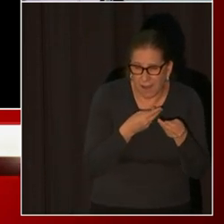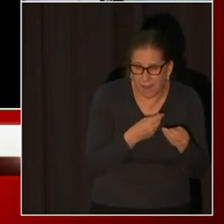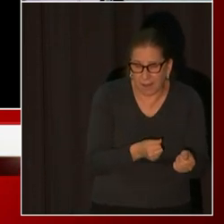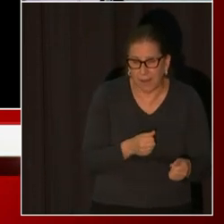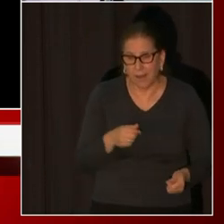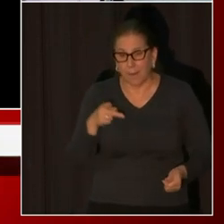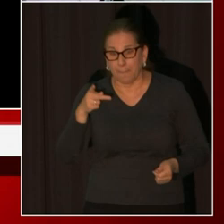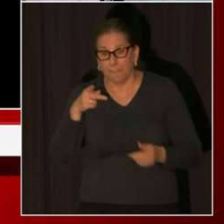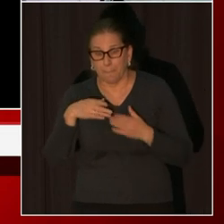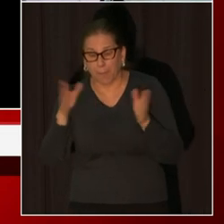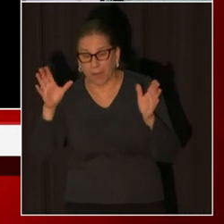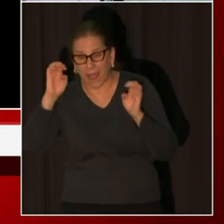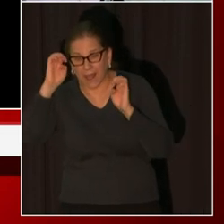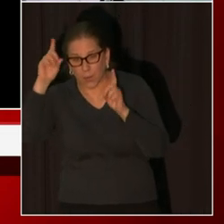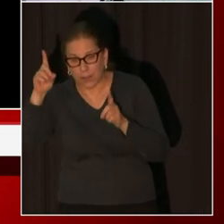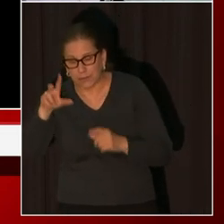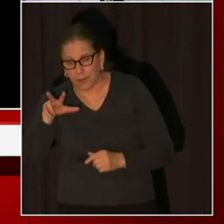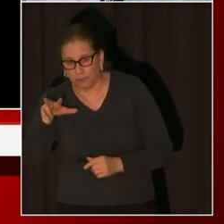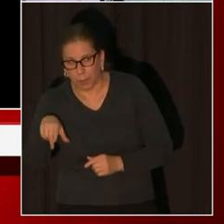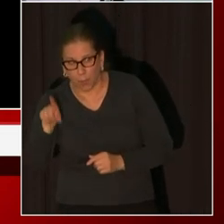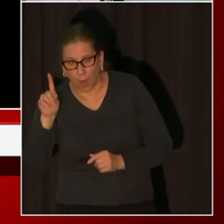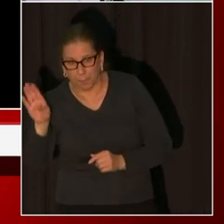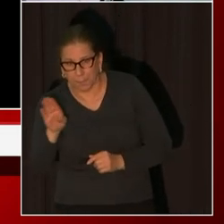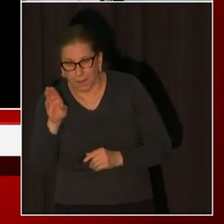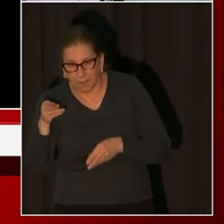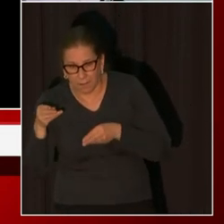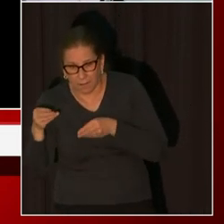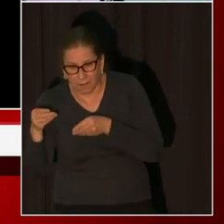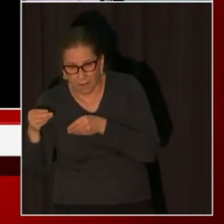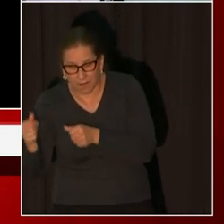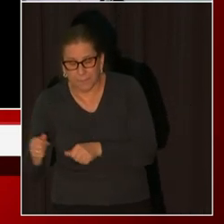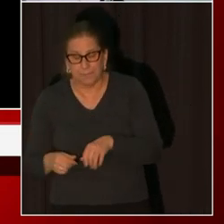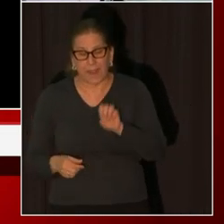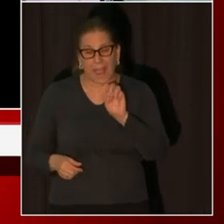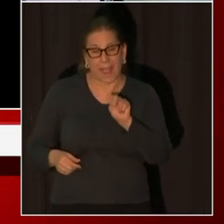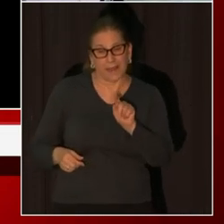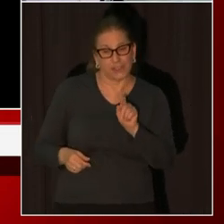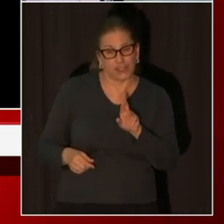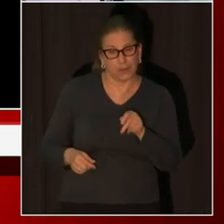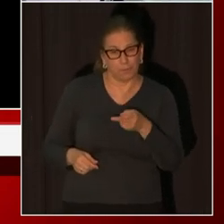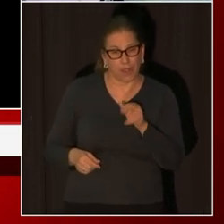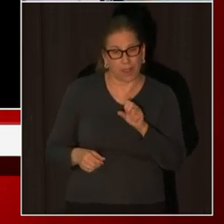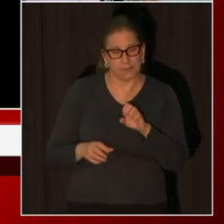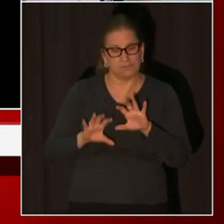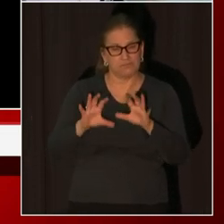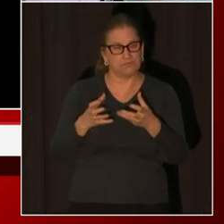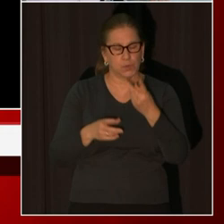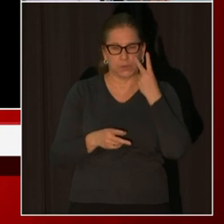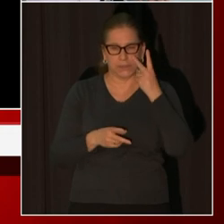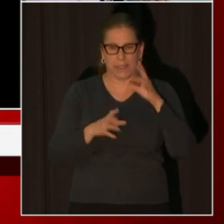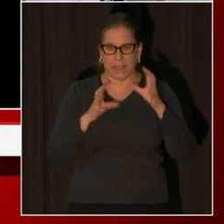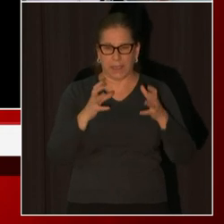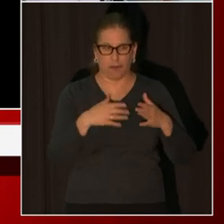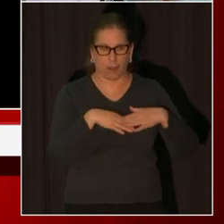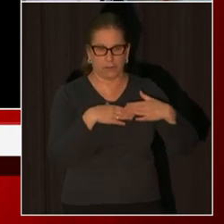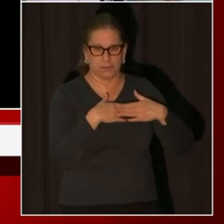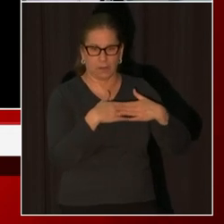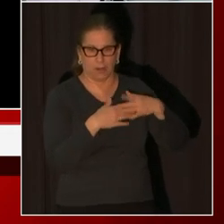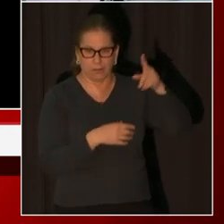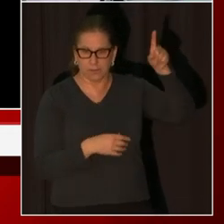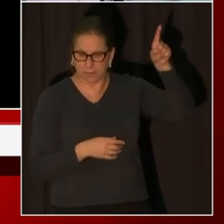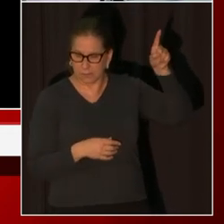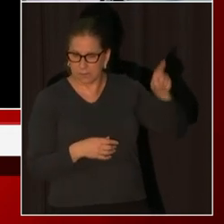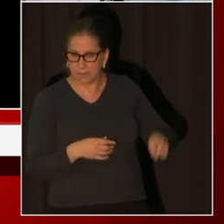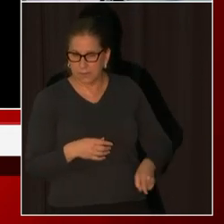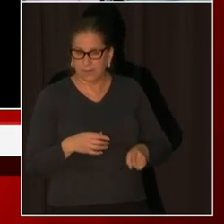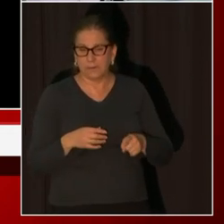$3 billion, and you can see the other categories so listed. When we talk about the local funds budget, again,